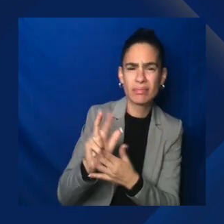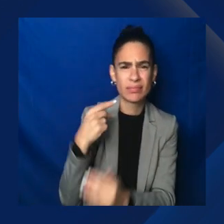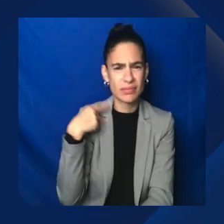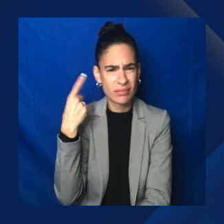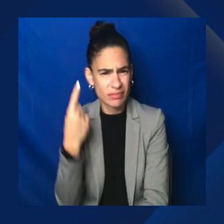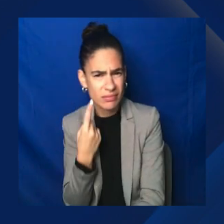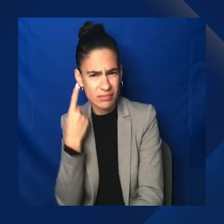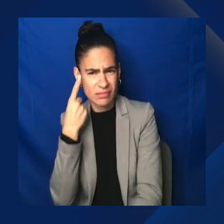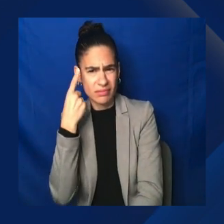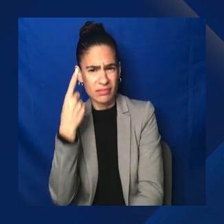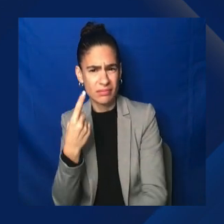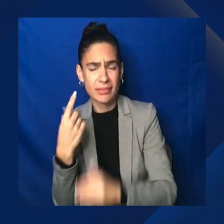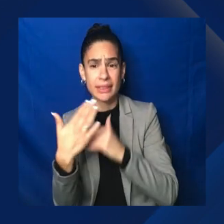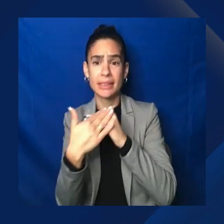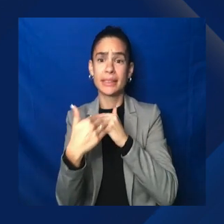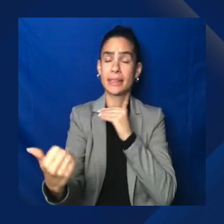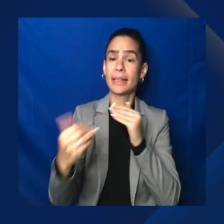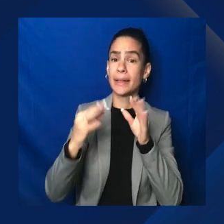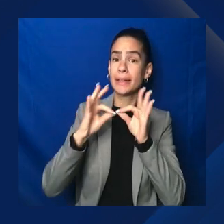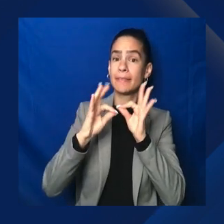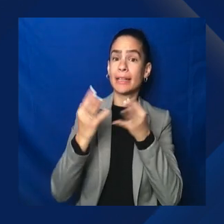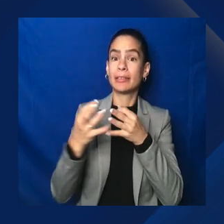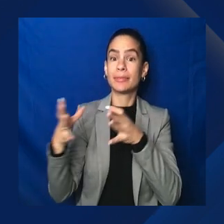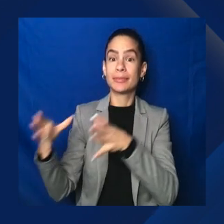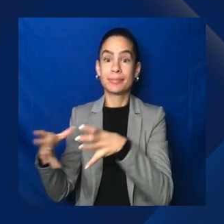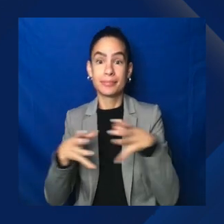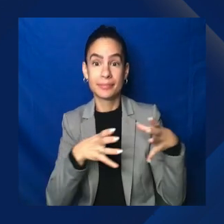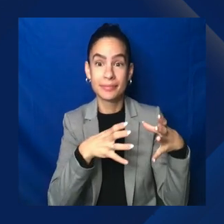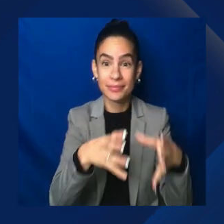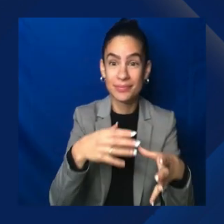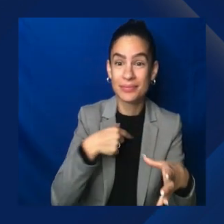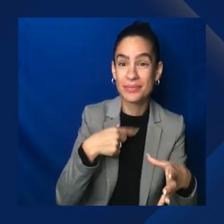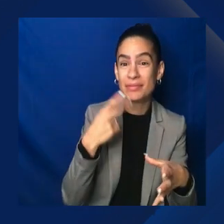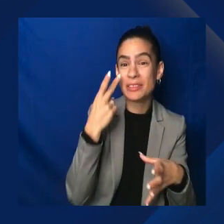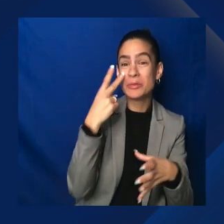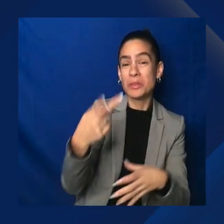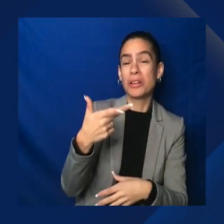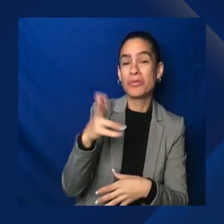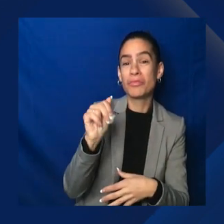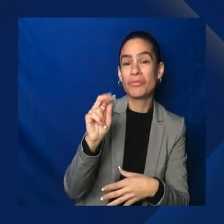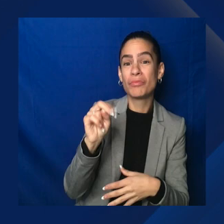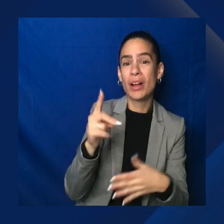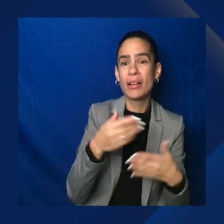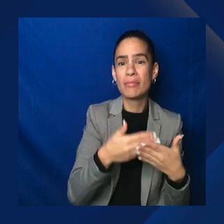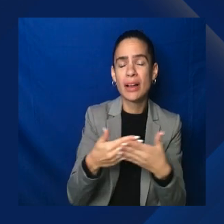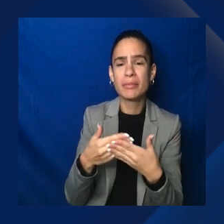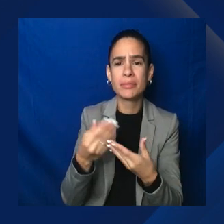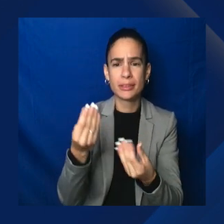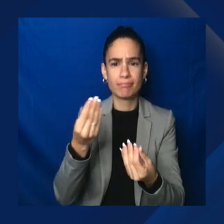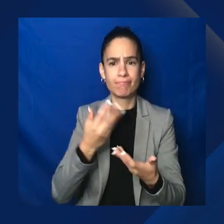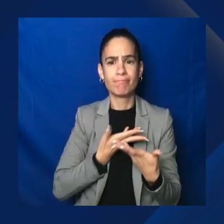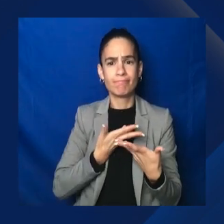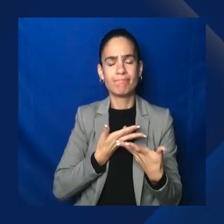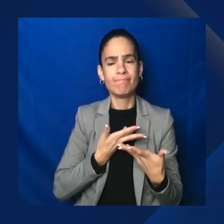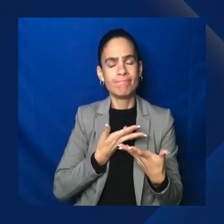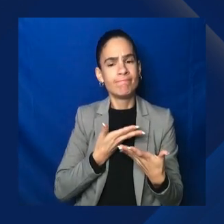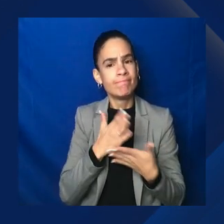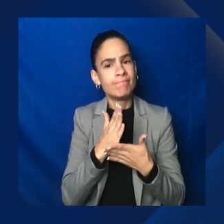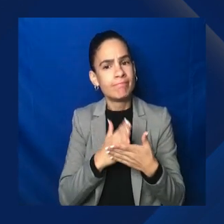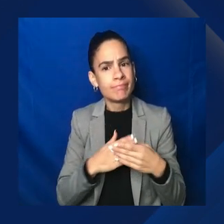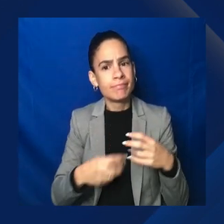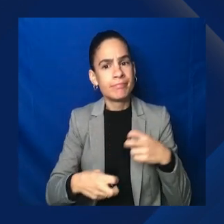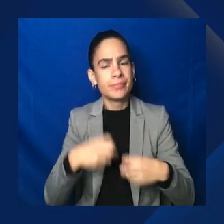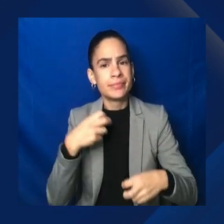where we met our grandbaby. We found out then that there were complications during the delivery. The doctors escorted myself and